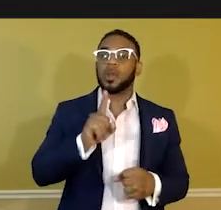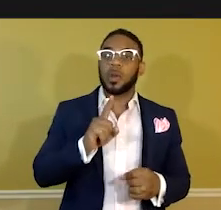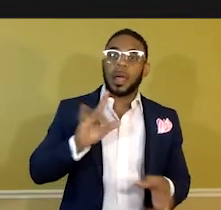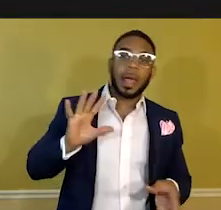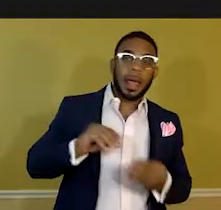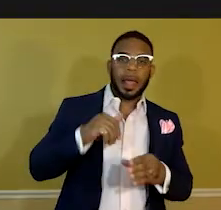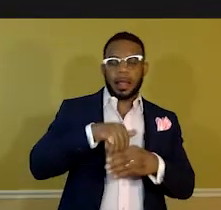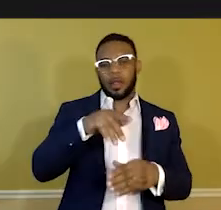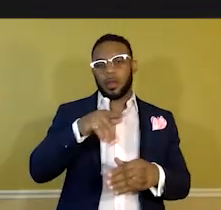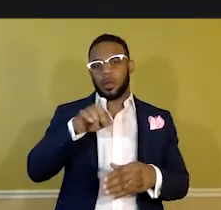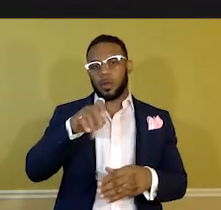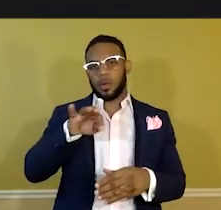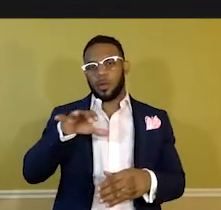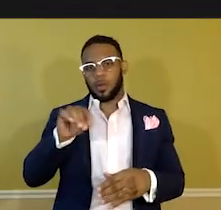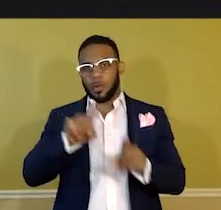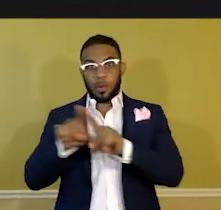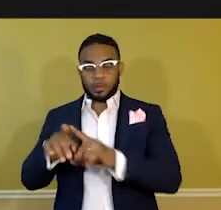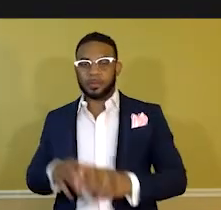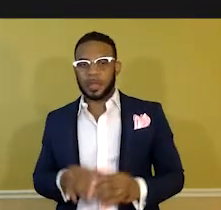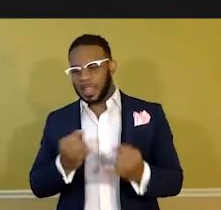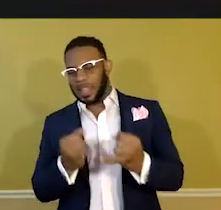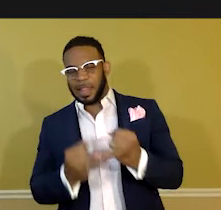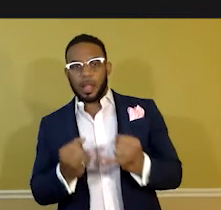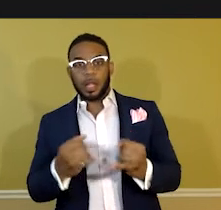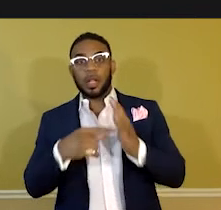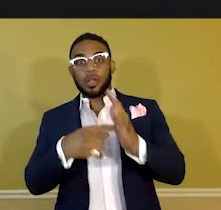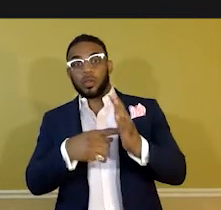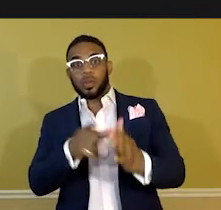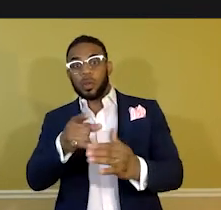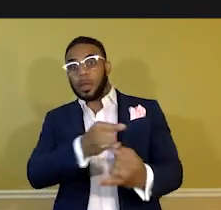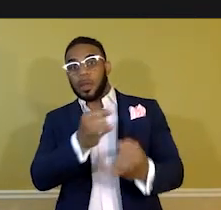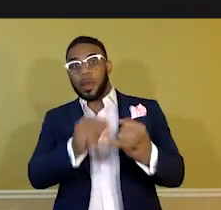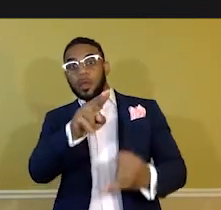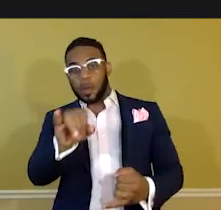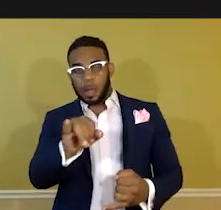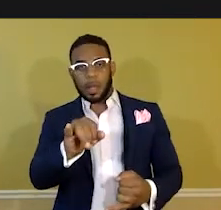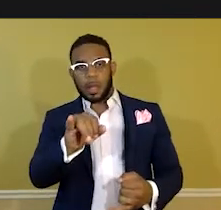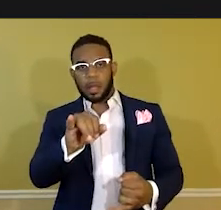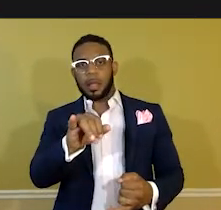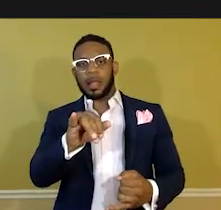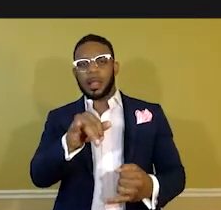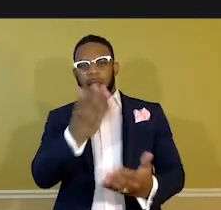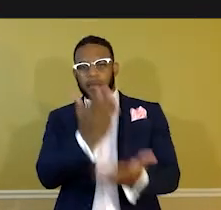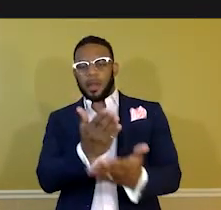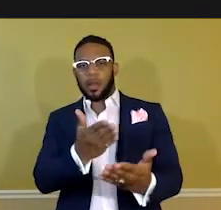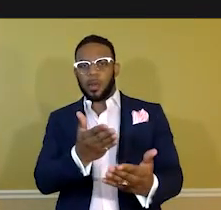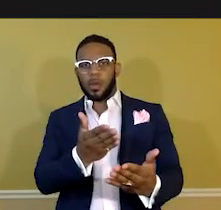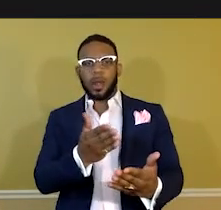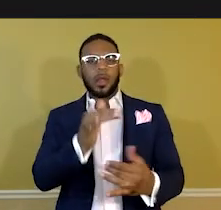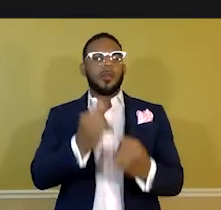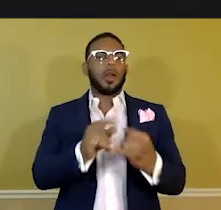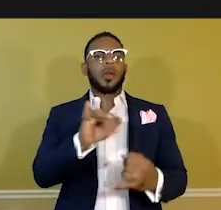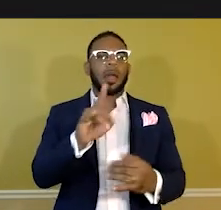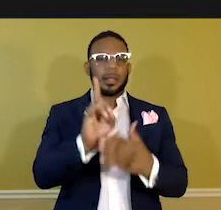adding that into your portfolio as well. The last thing is to showcase your final UI in a very compelling way. So your final UI